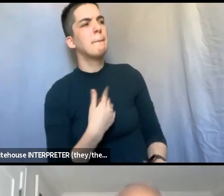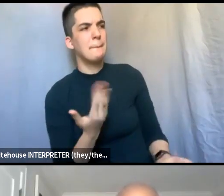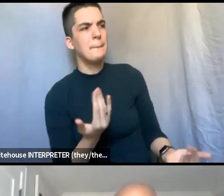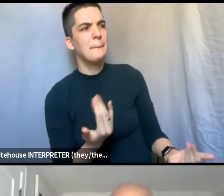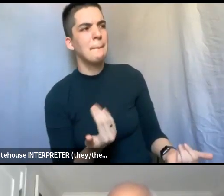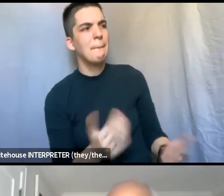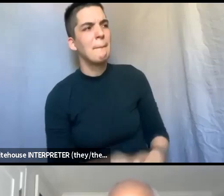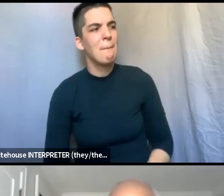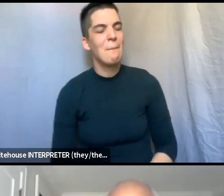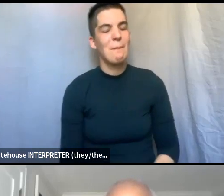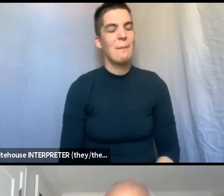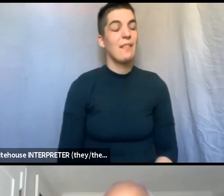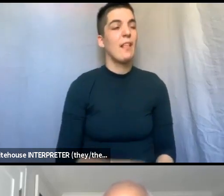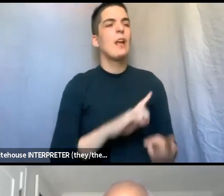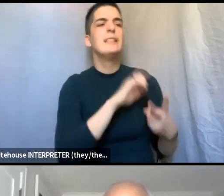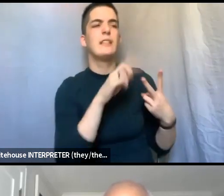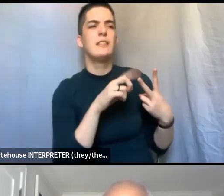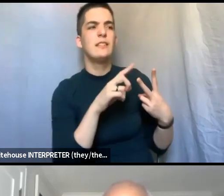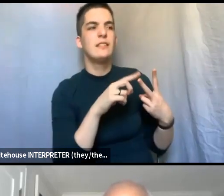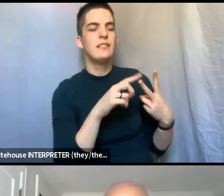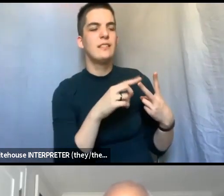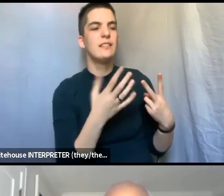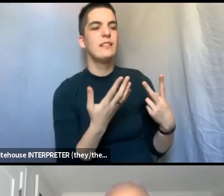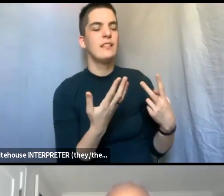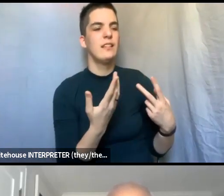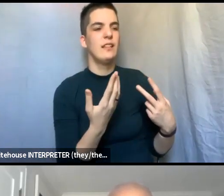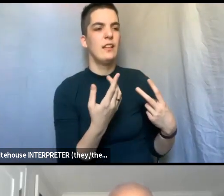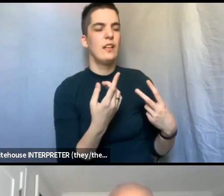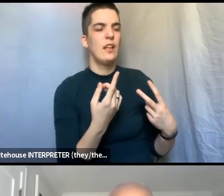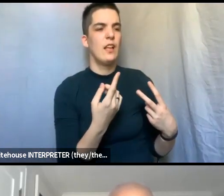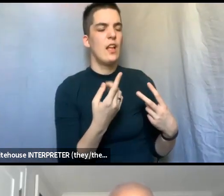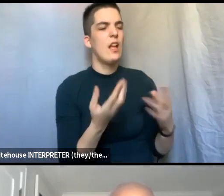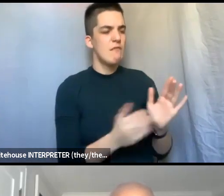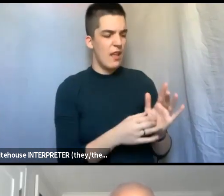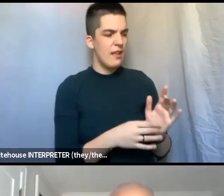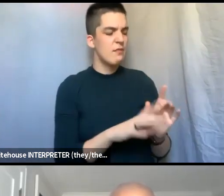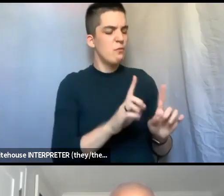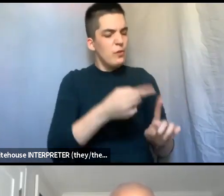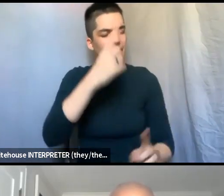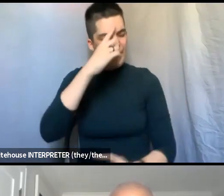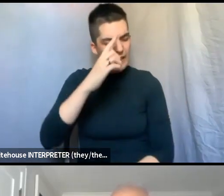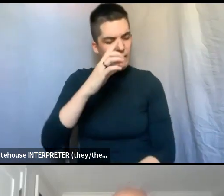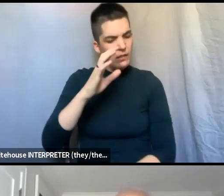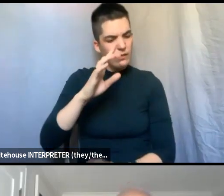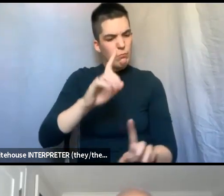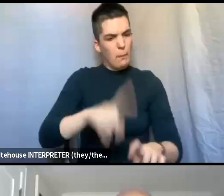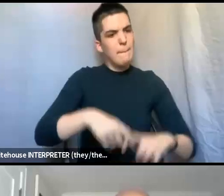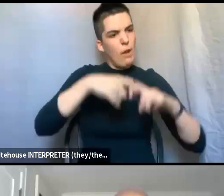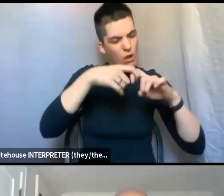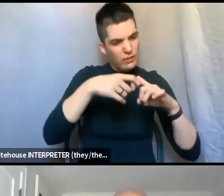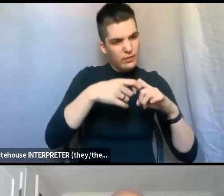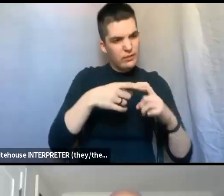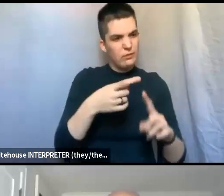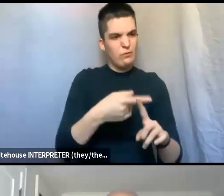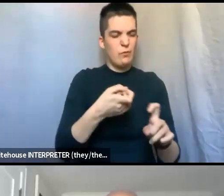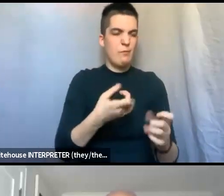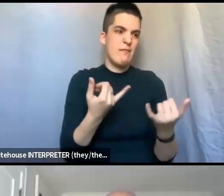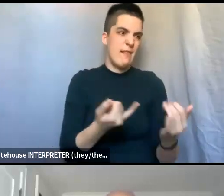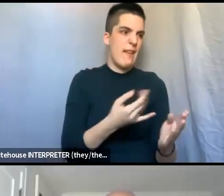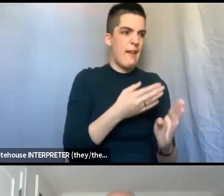Okay. And secondly, you know, again, you know, this is when you think of this pause between, let's say, now and whenever, I'm